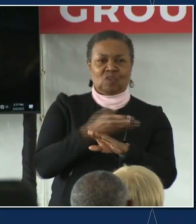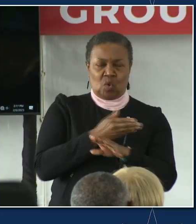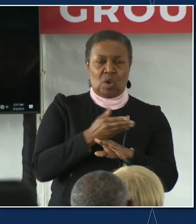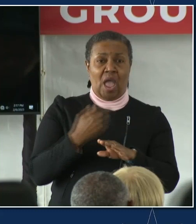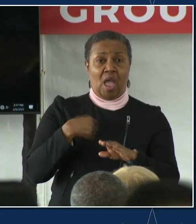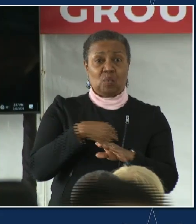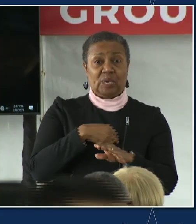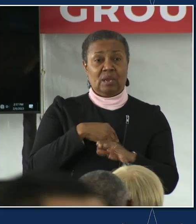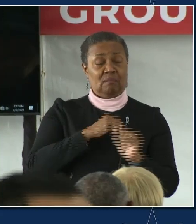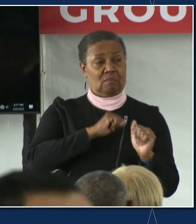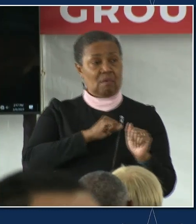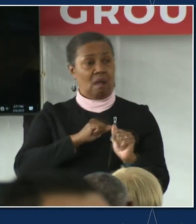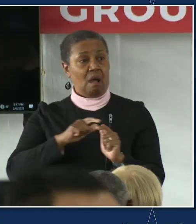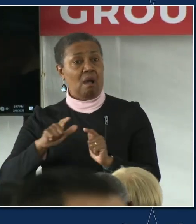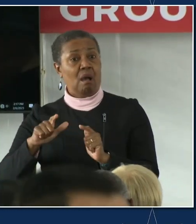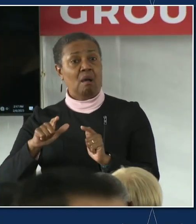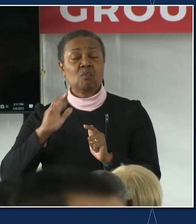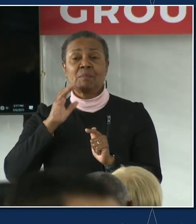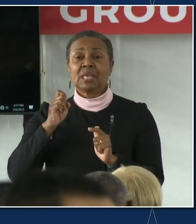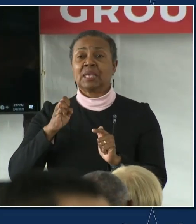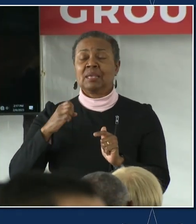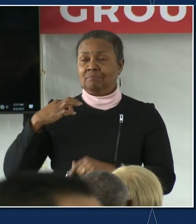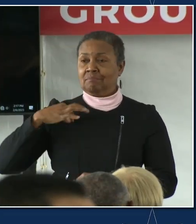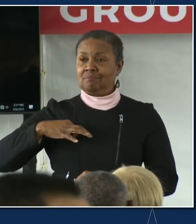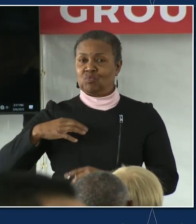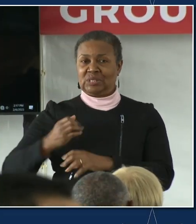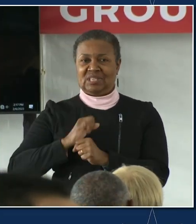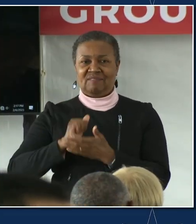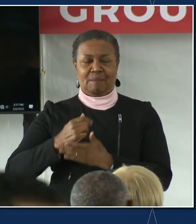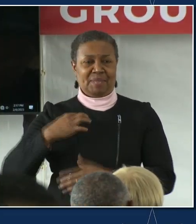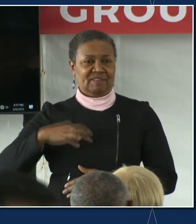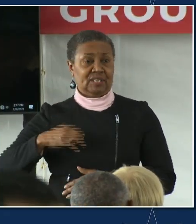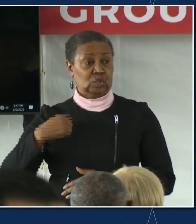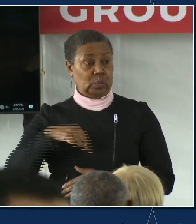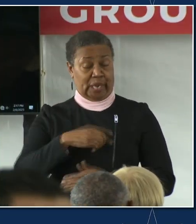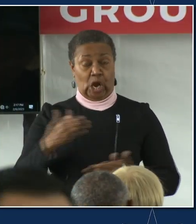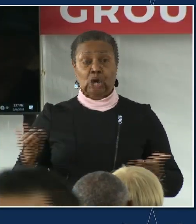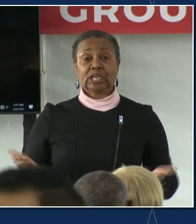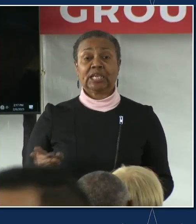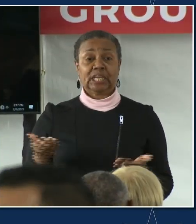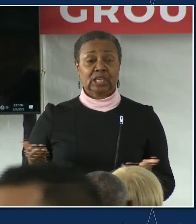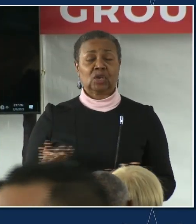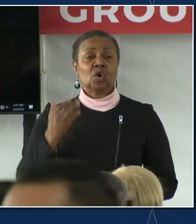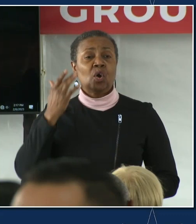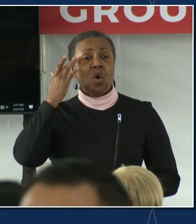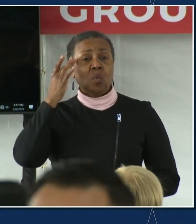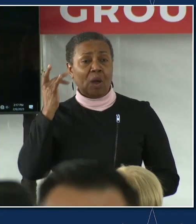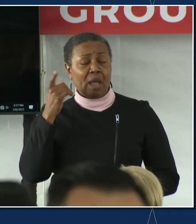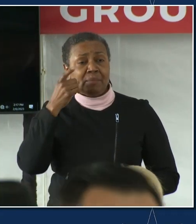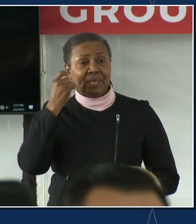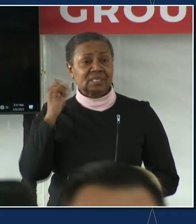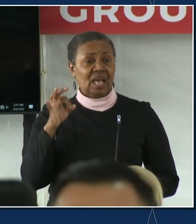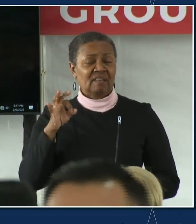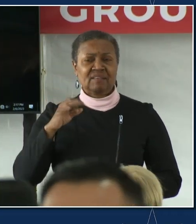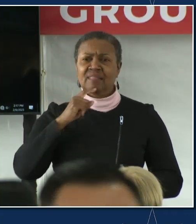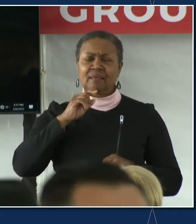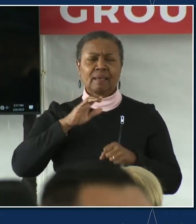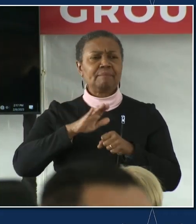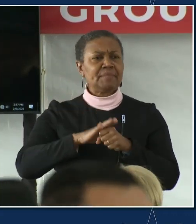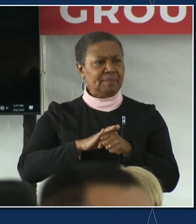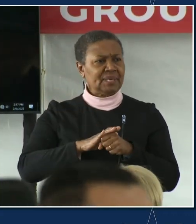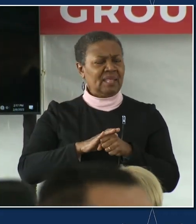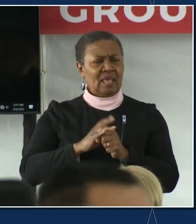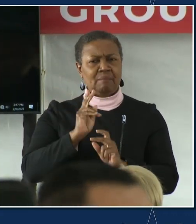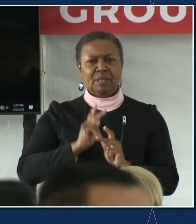And we are all going to be the beneficiaries of it. Right, we're here because of the commitment that